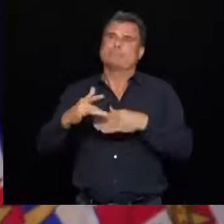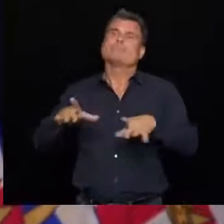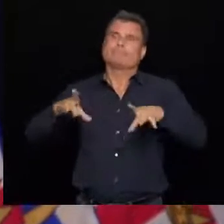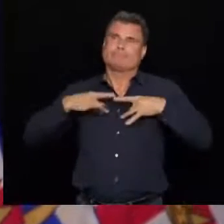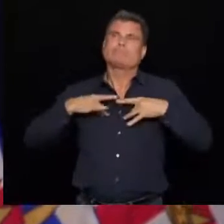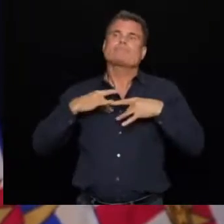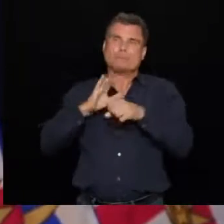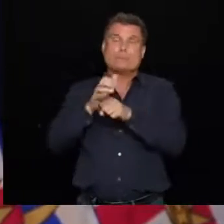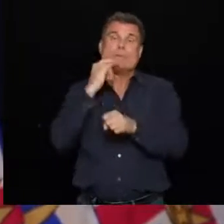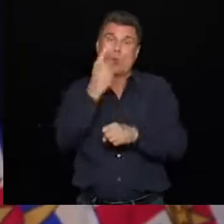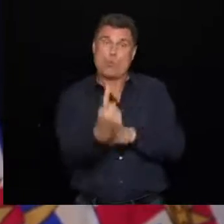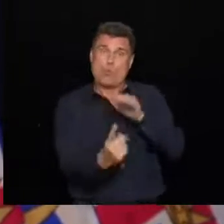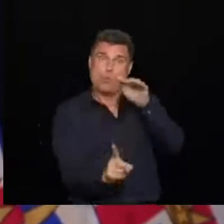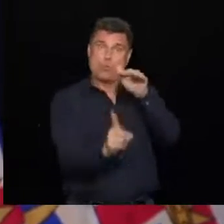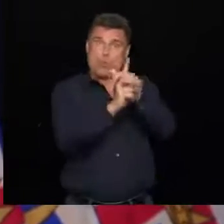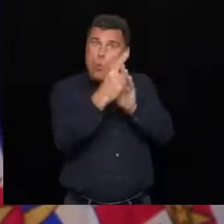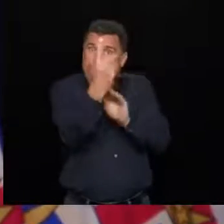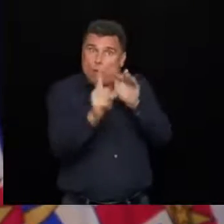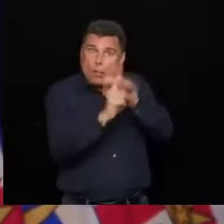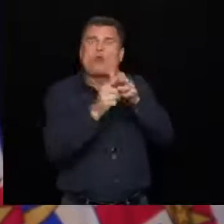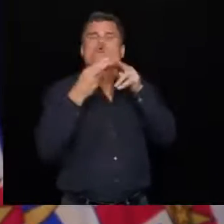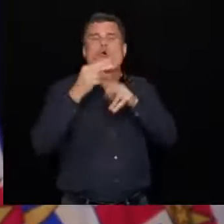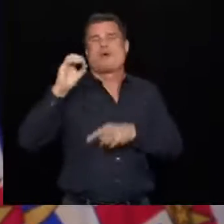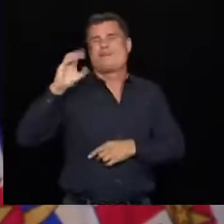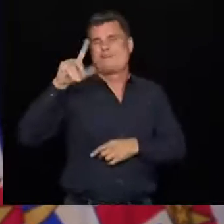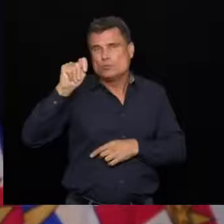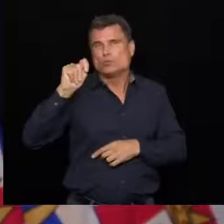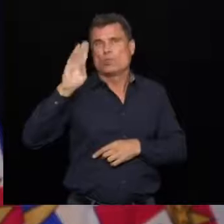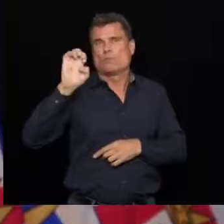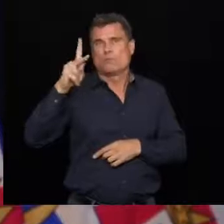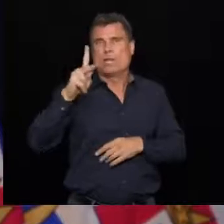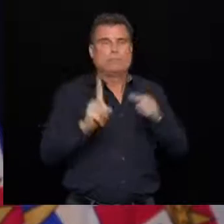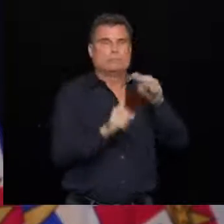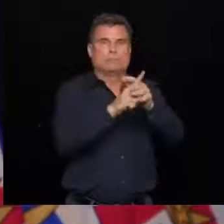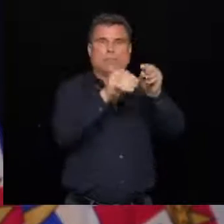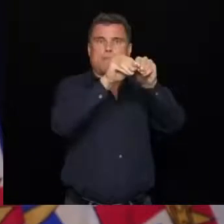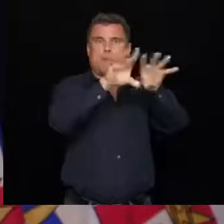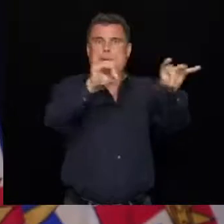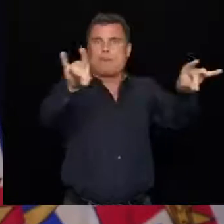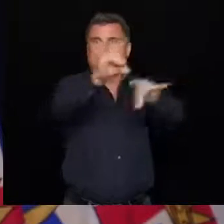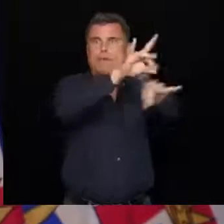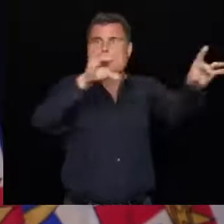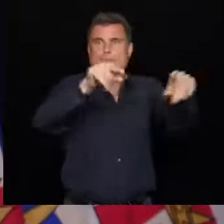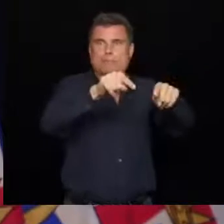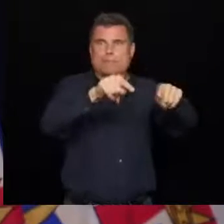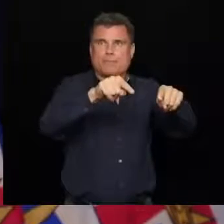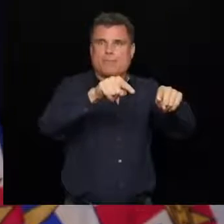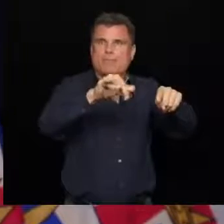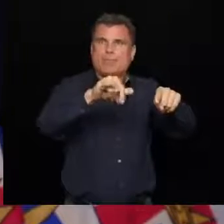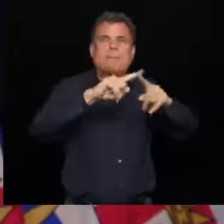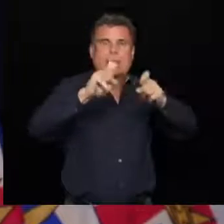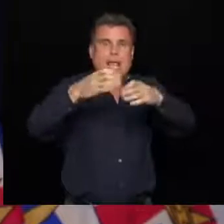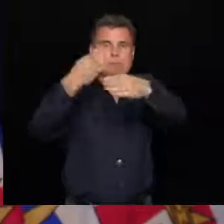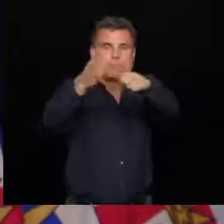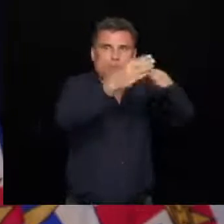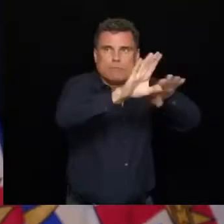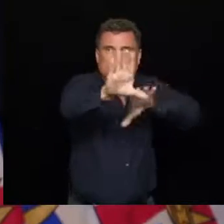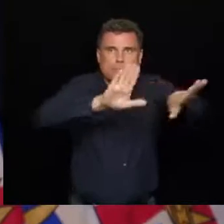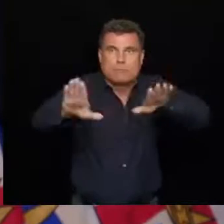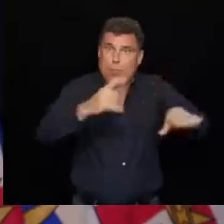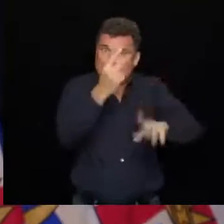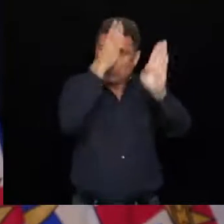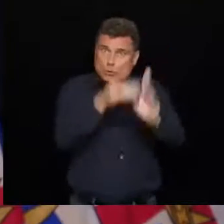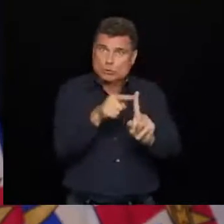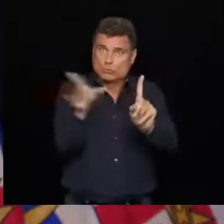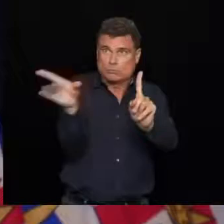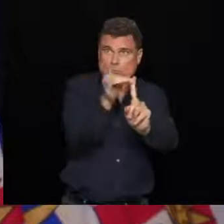there, to make sure that people can be separated. But unlike a school, we can't send residents in a care home somewhere else